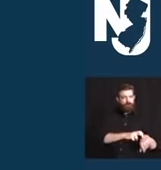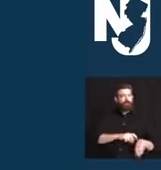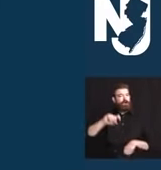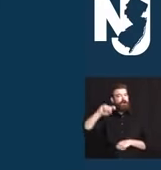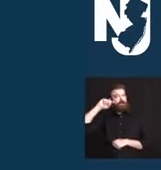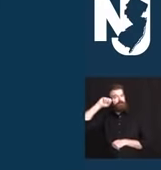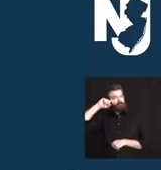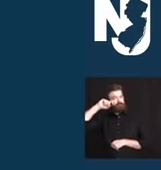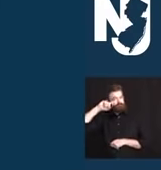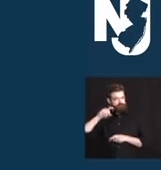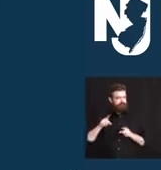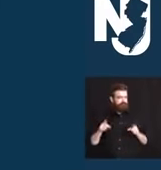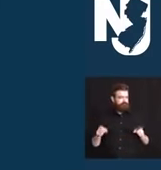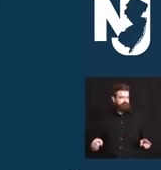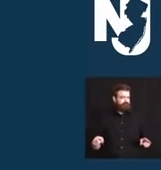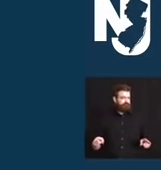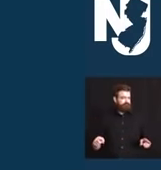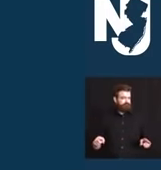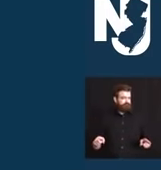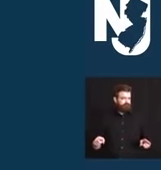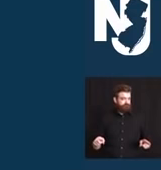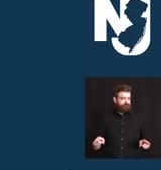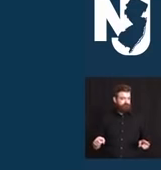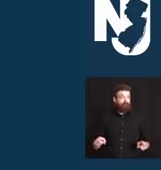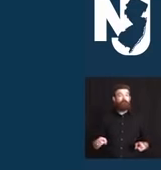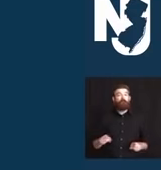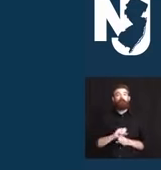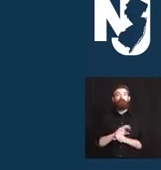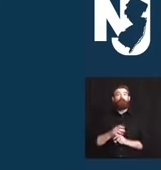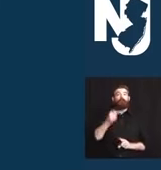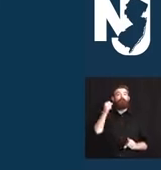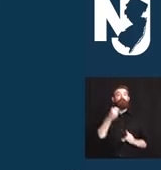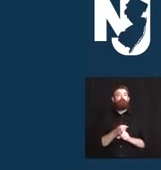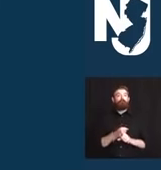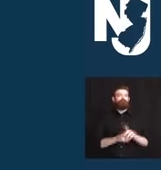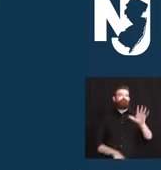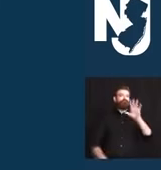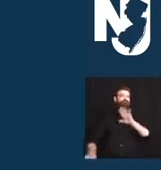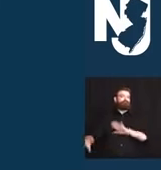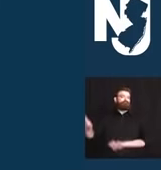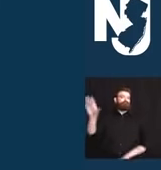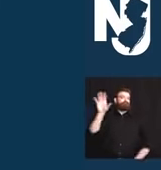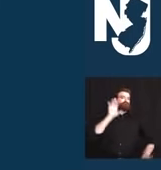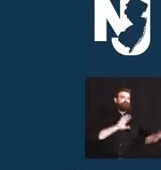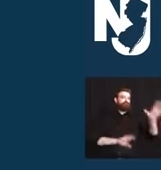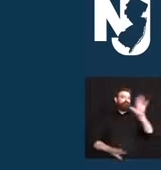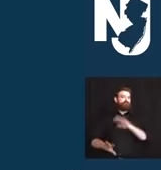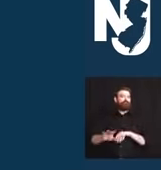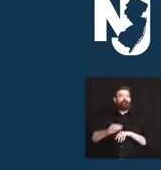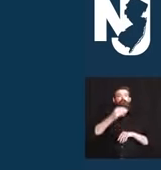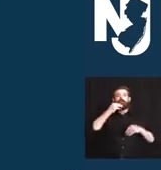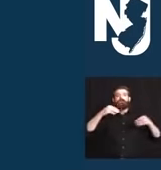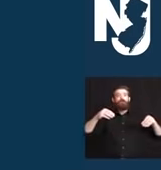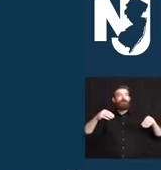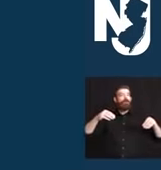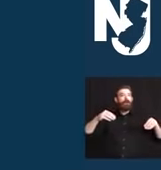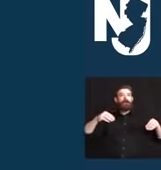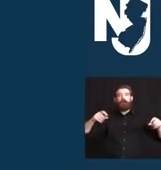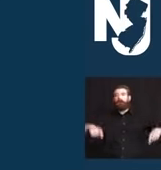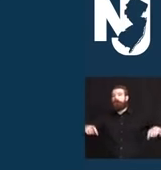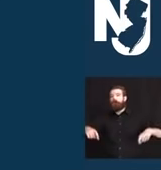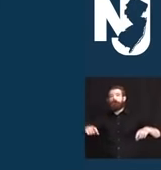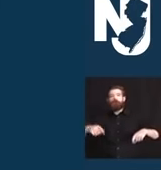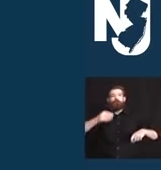you go, Judy. But when the pandemic hit, and with supermarket partners in particular still relying on her, Sonia needed a helping hand.